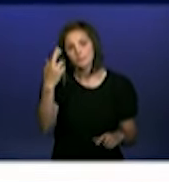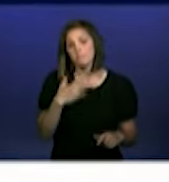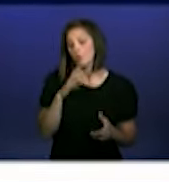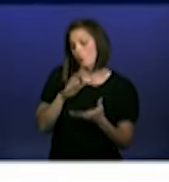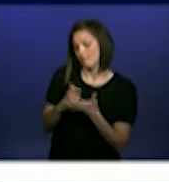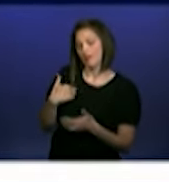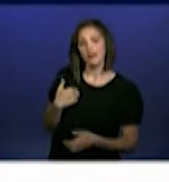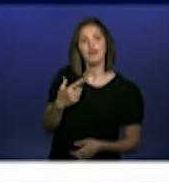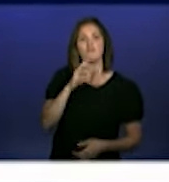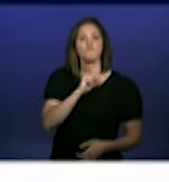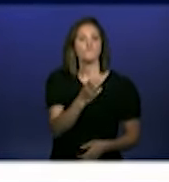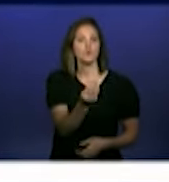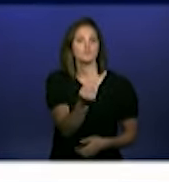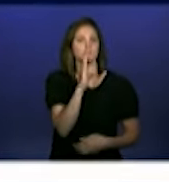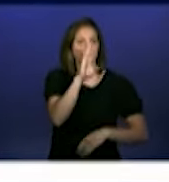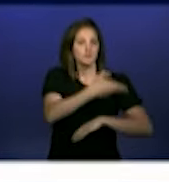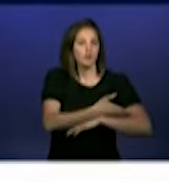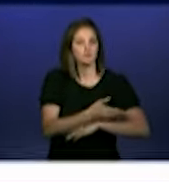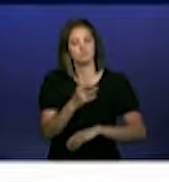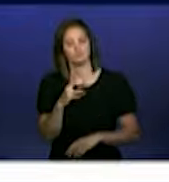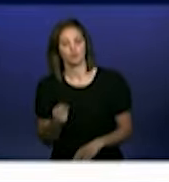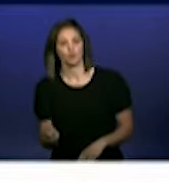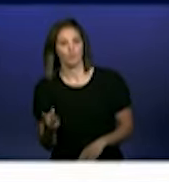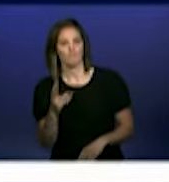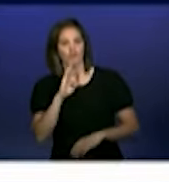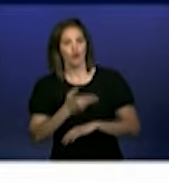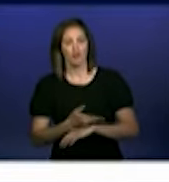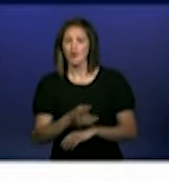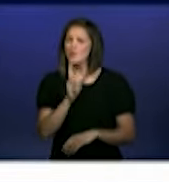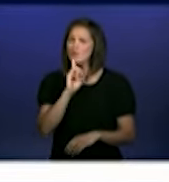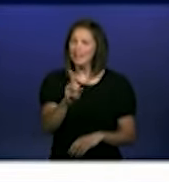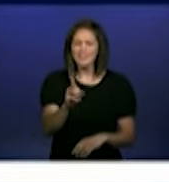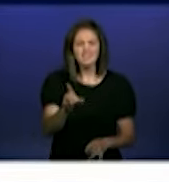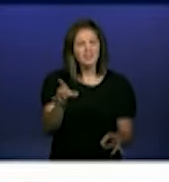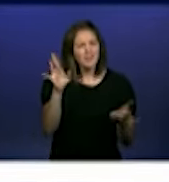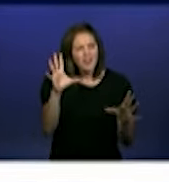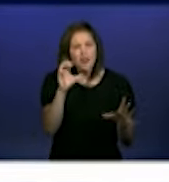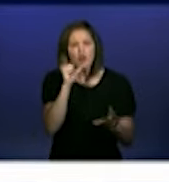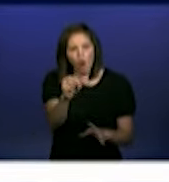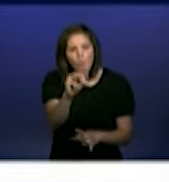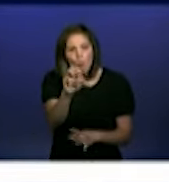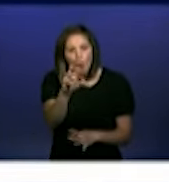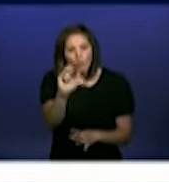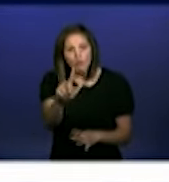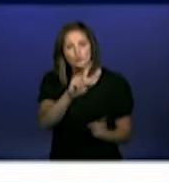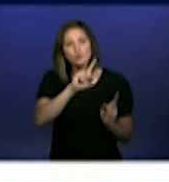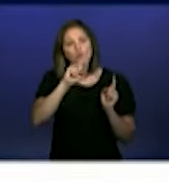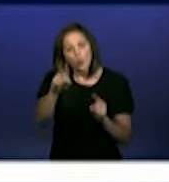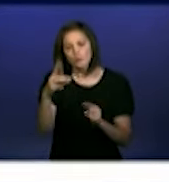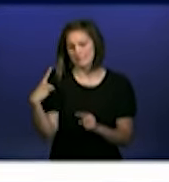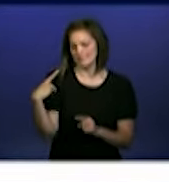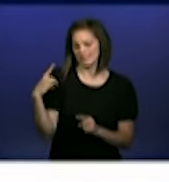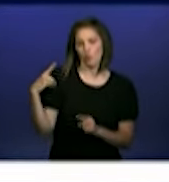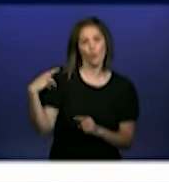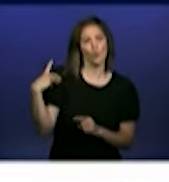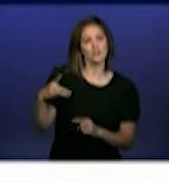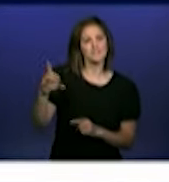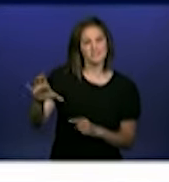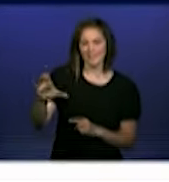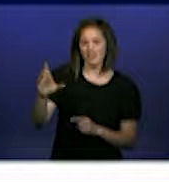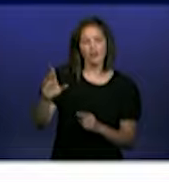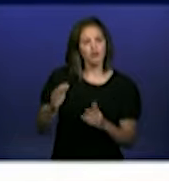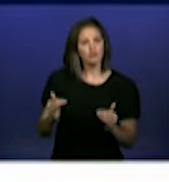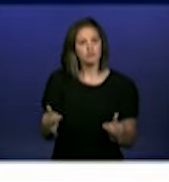and 12-year-old daughter, and I've said time and time again, it's the height of immorality to have people in Washington, D.C. that have raised that debt ceiling, that have